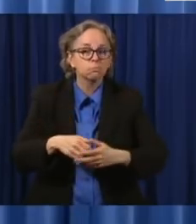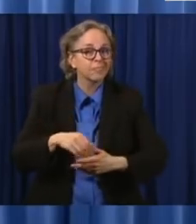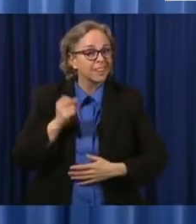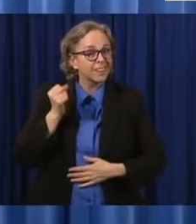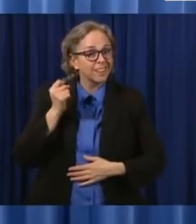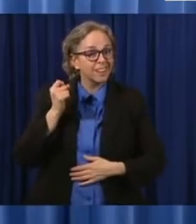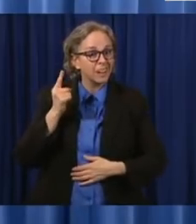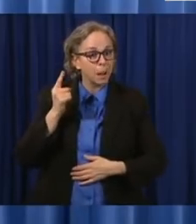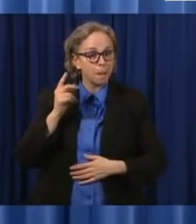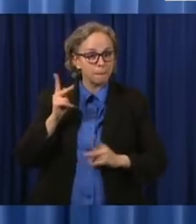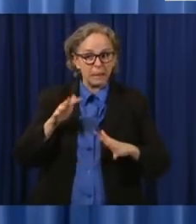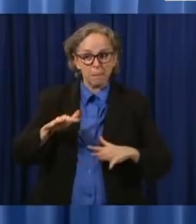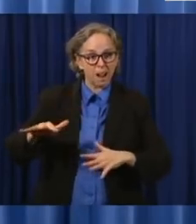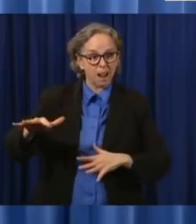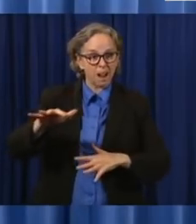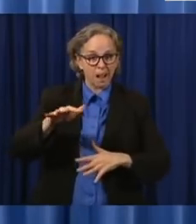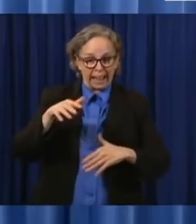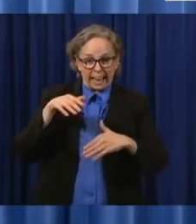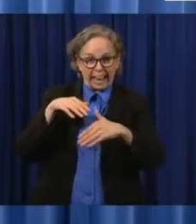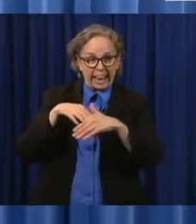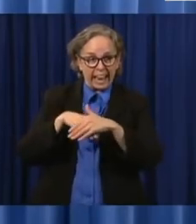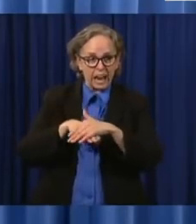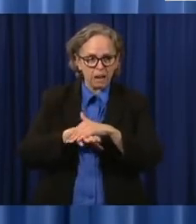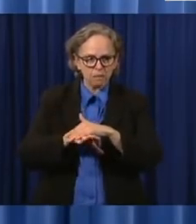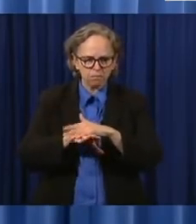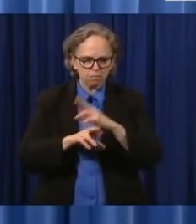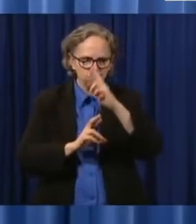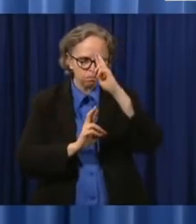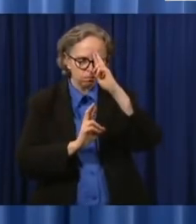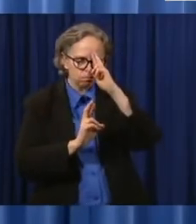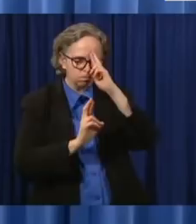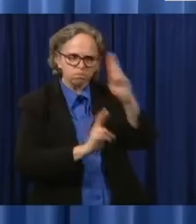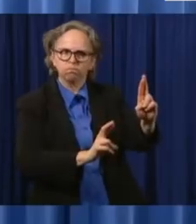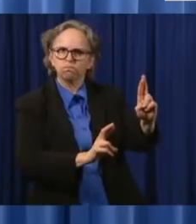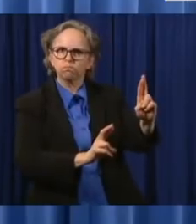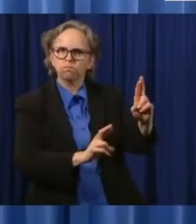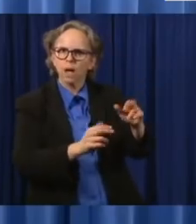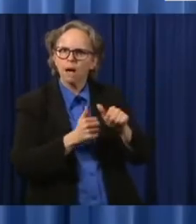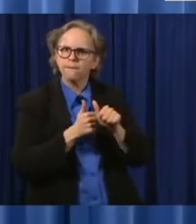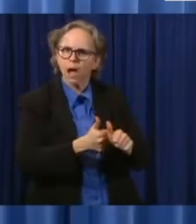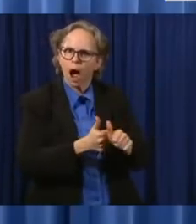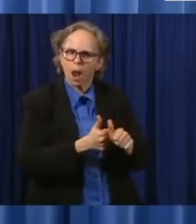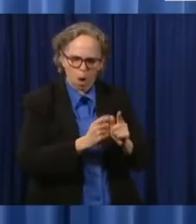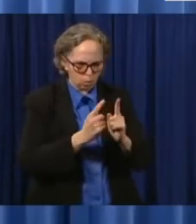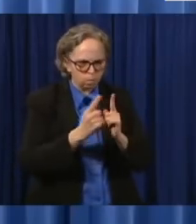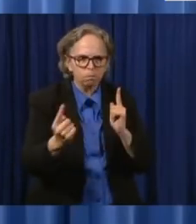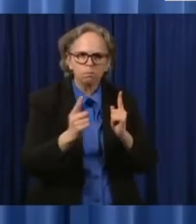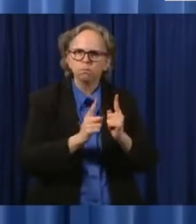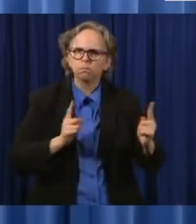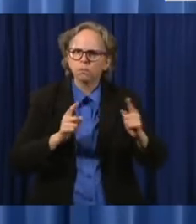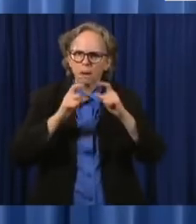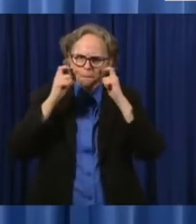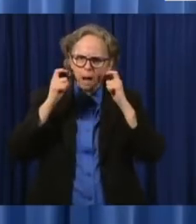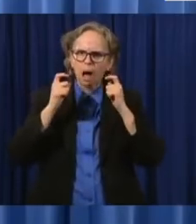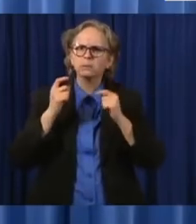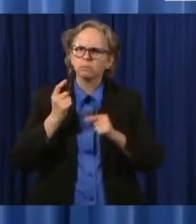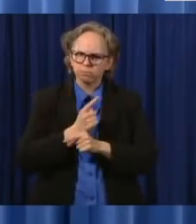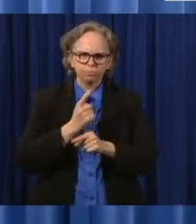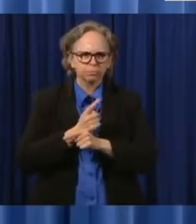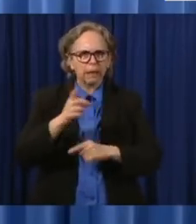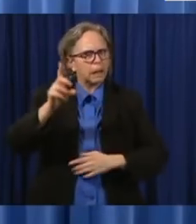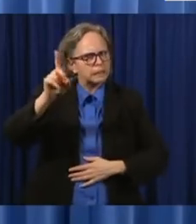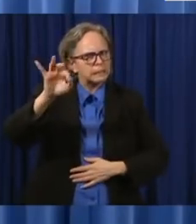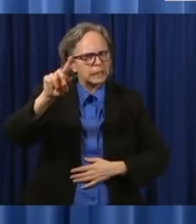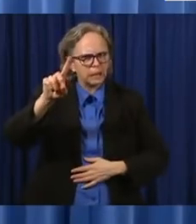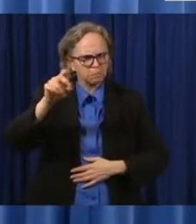went into one of those establishments, were keeping a distance that they should have kept. Part of this is kind of